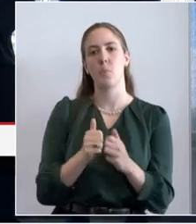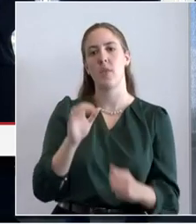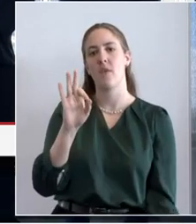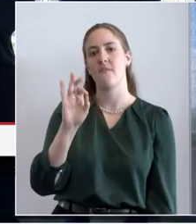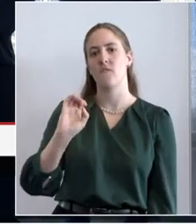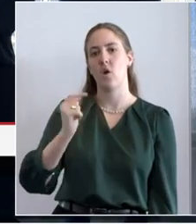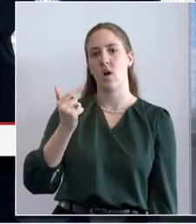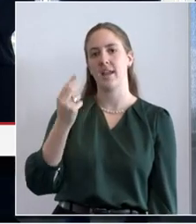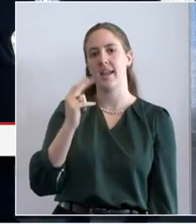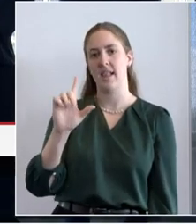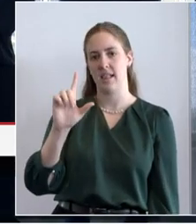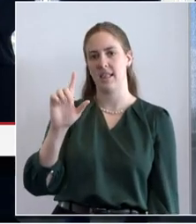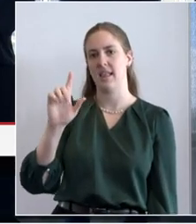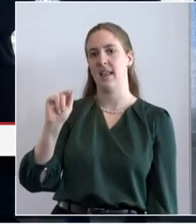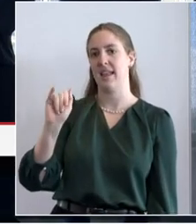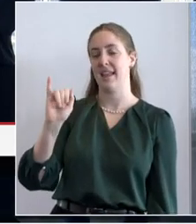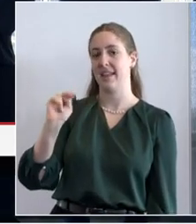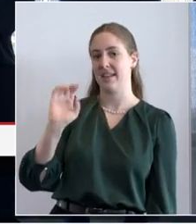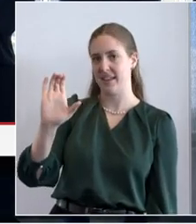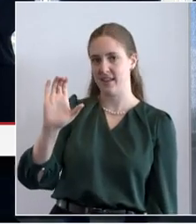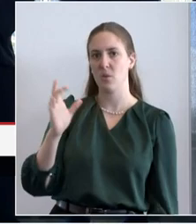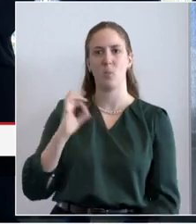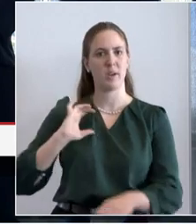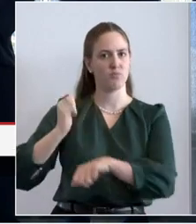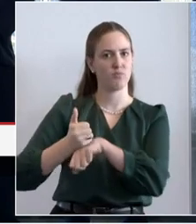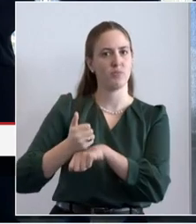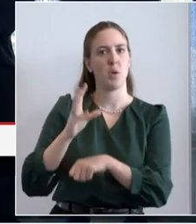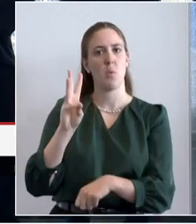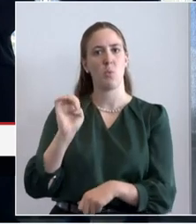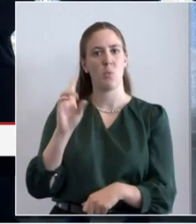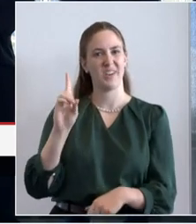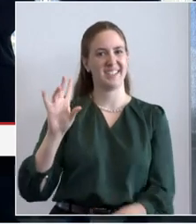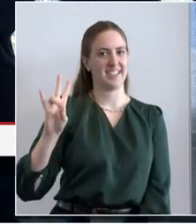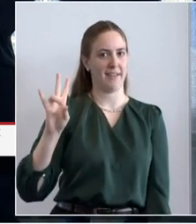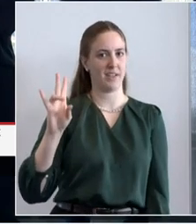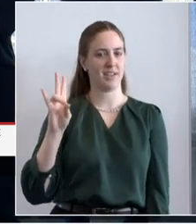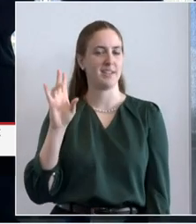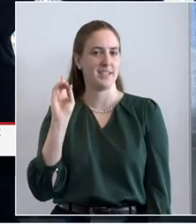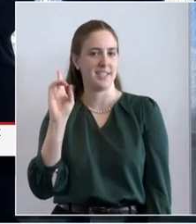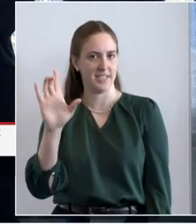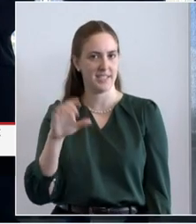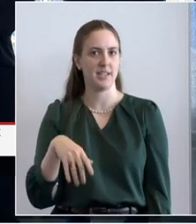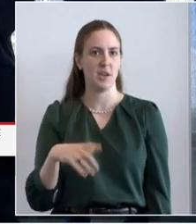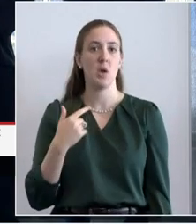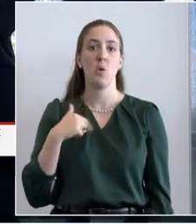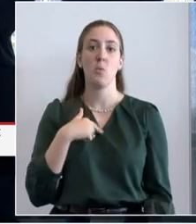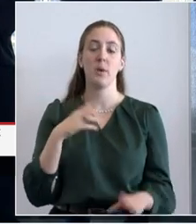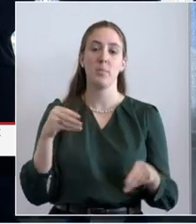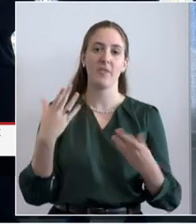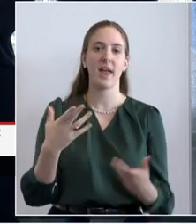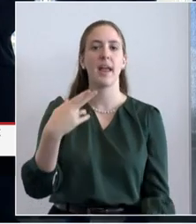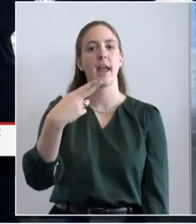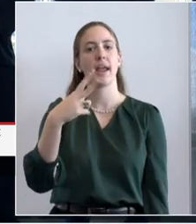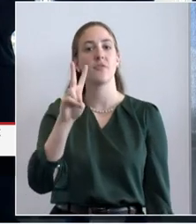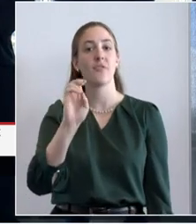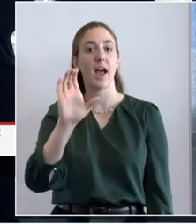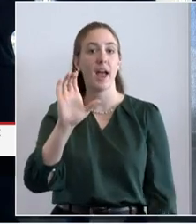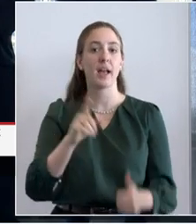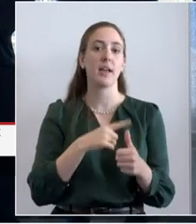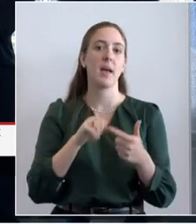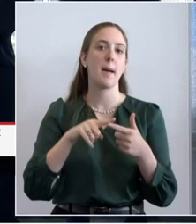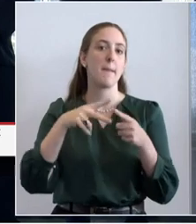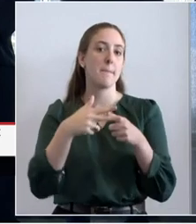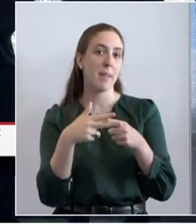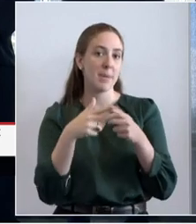Washington, D.C., right in Ward 7. Fog Hill manages facilities by providing the following services: HVAC, plumbing,